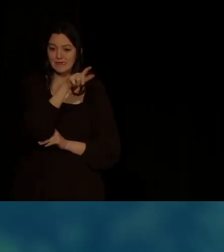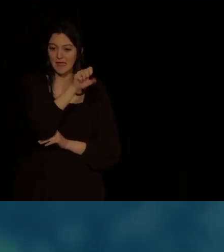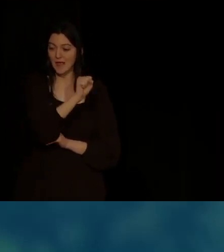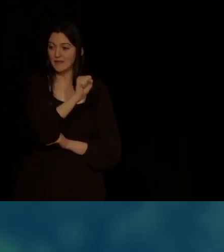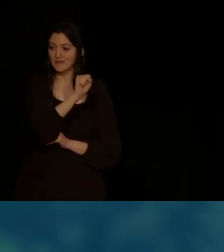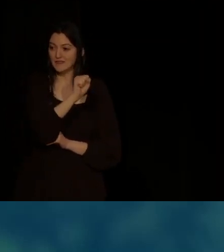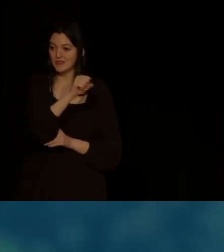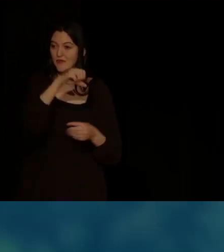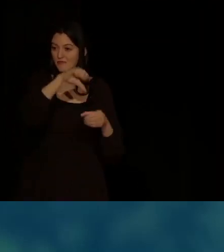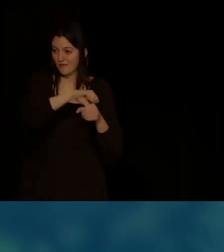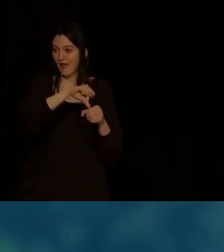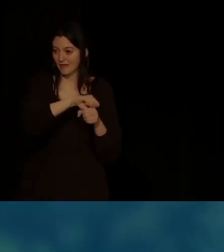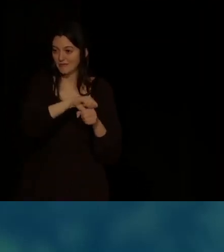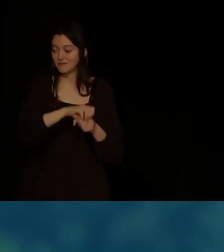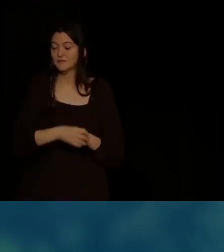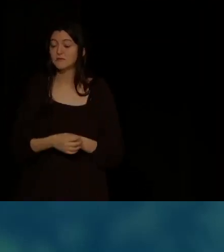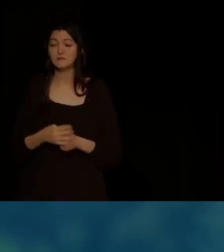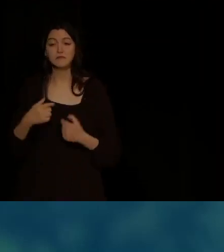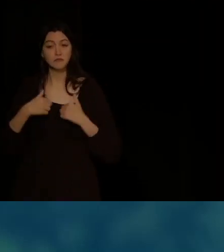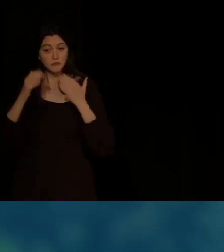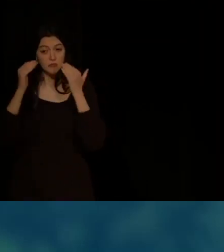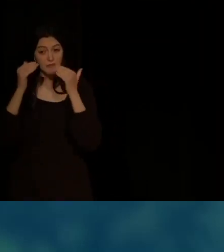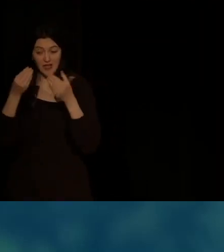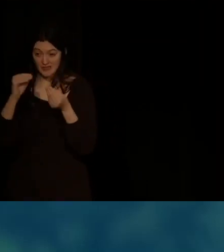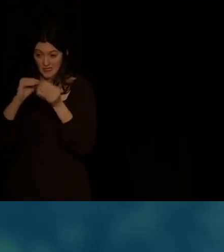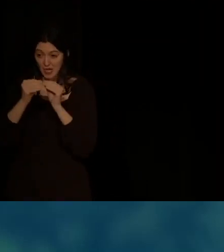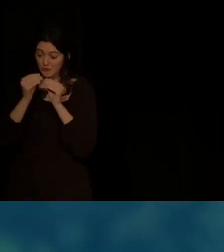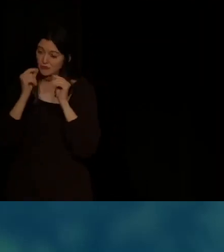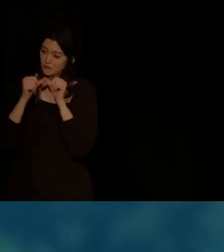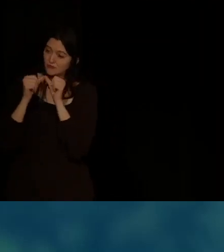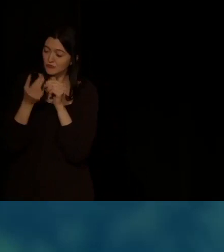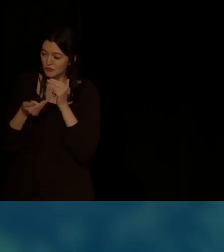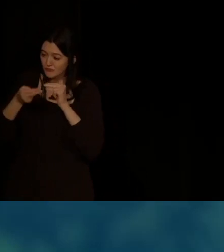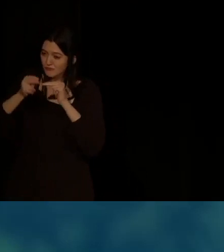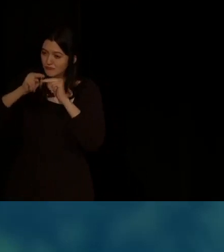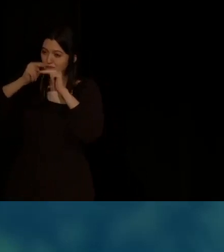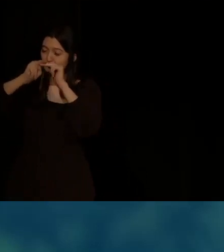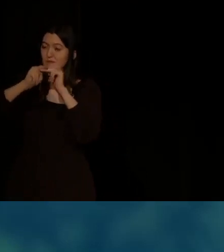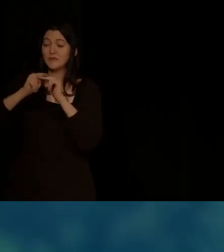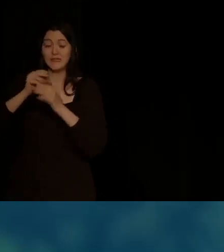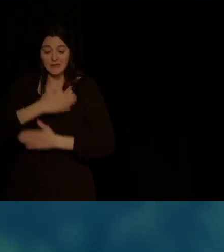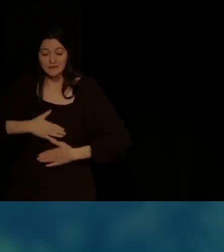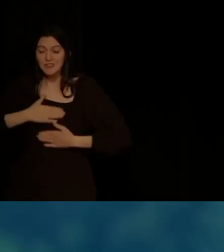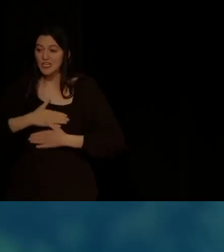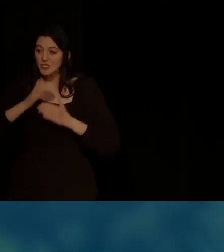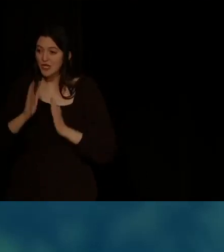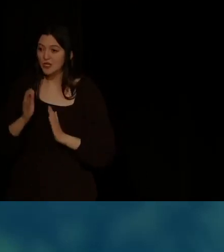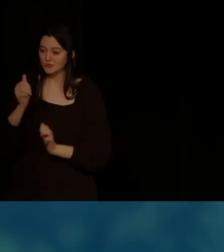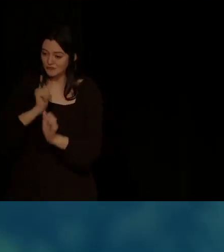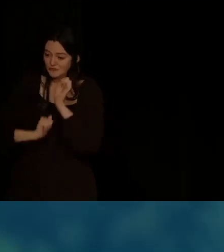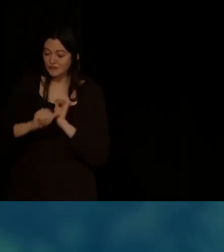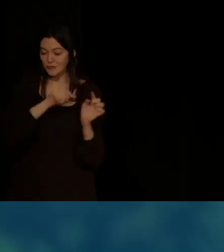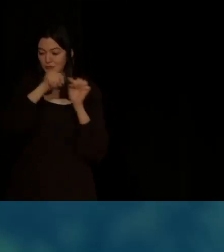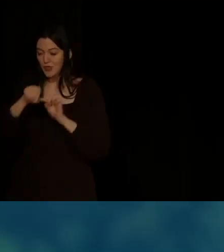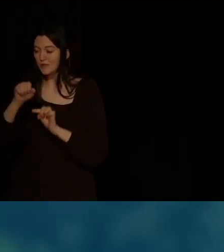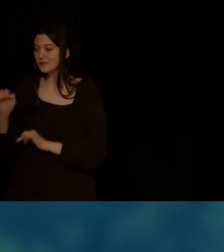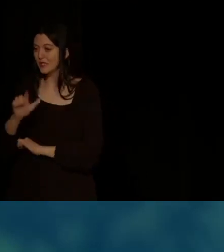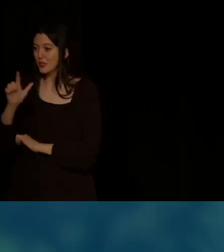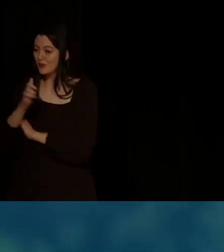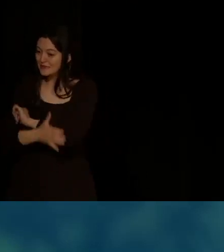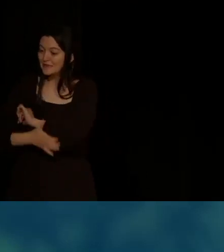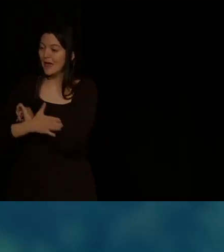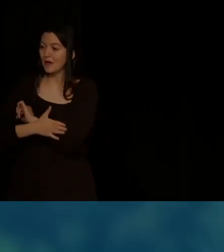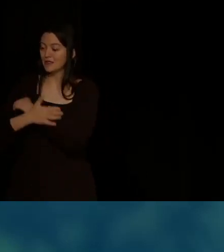fuel. And we expect those numbers to continue to grow as entertainers from across the country come to St. Louis County